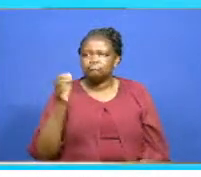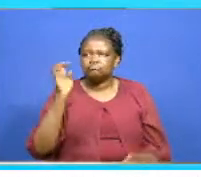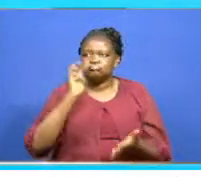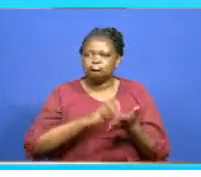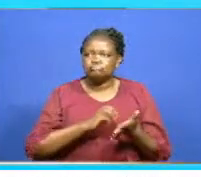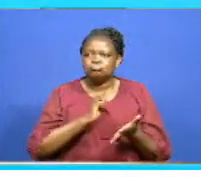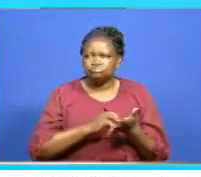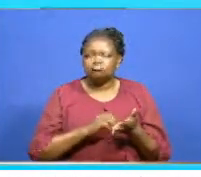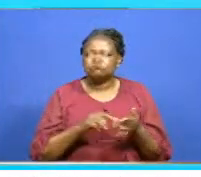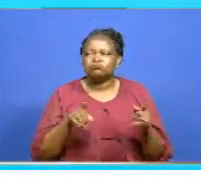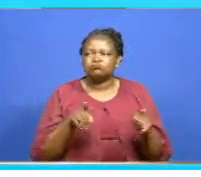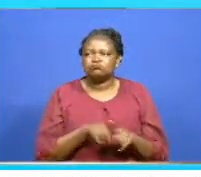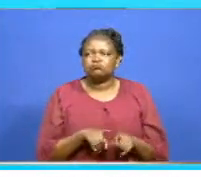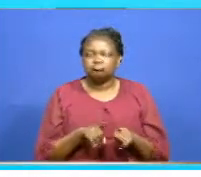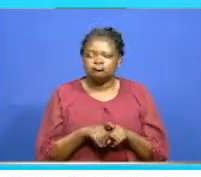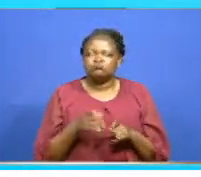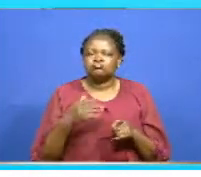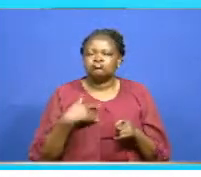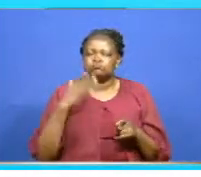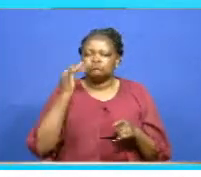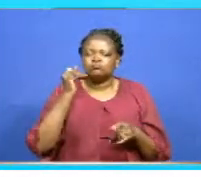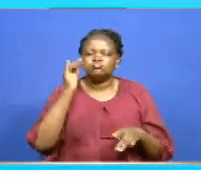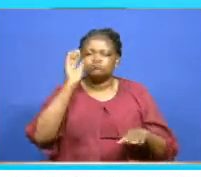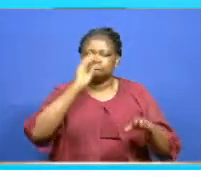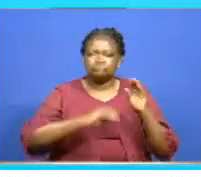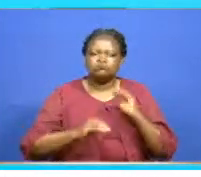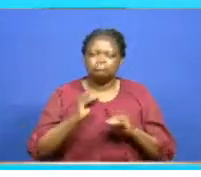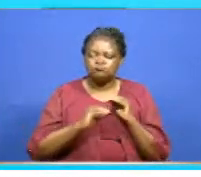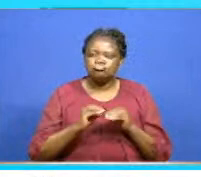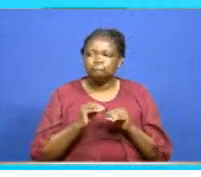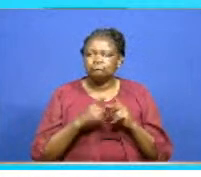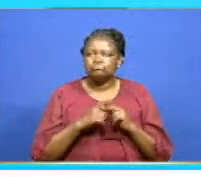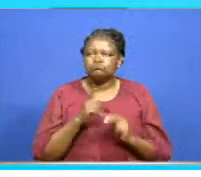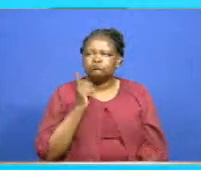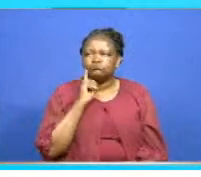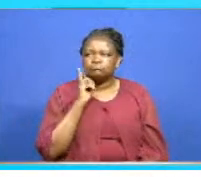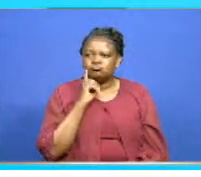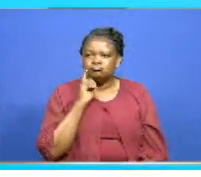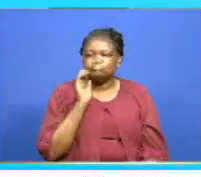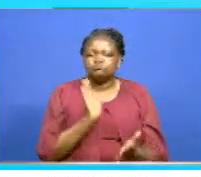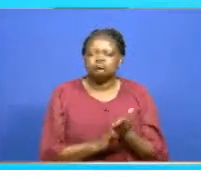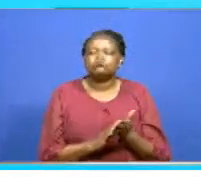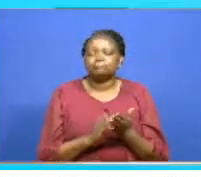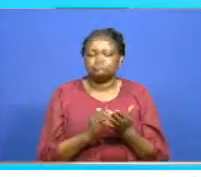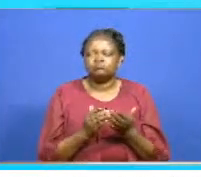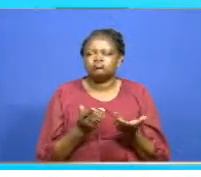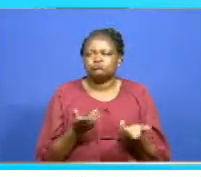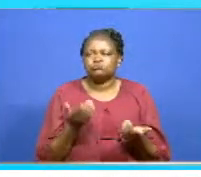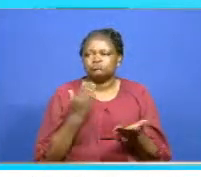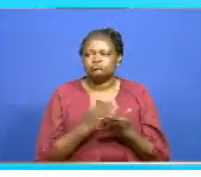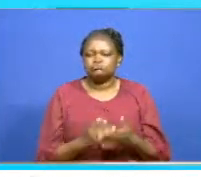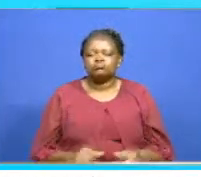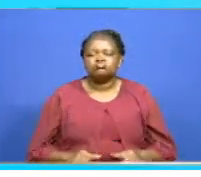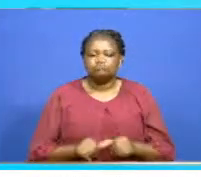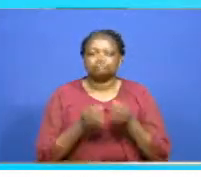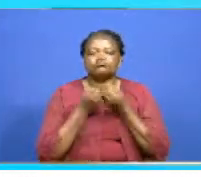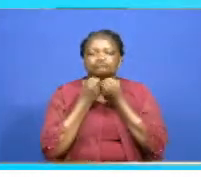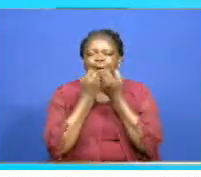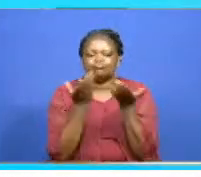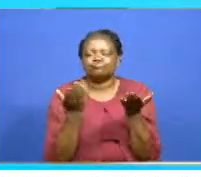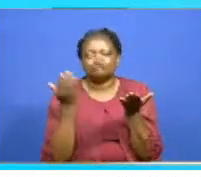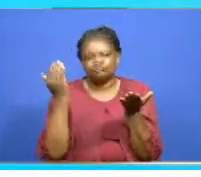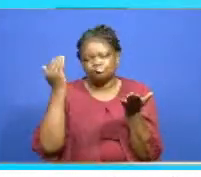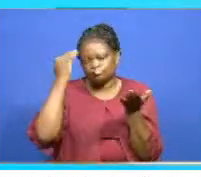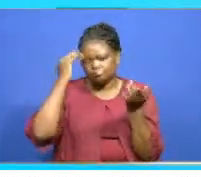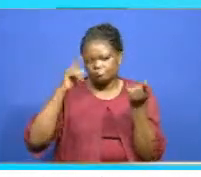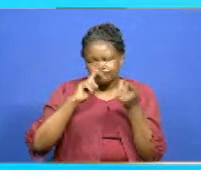also be headed to the ballot starting tomorrow. And of course, we will be keeping tabs to know exactly what